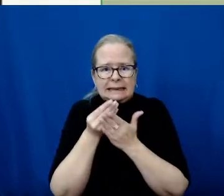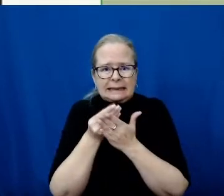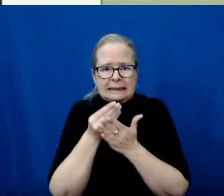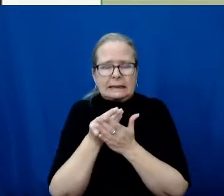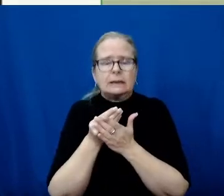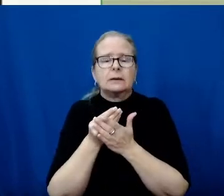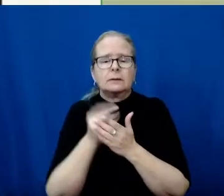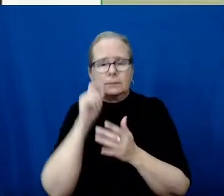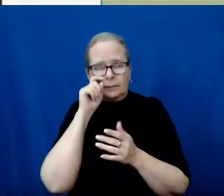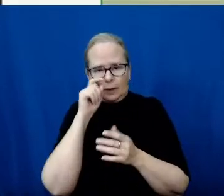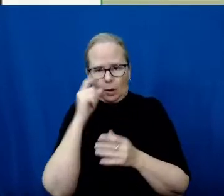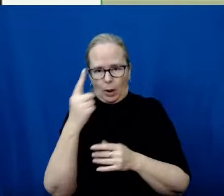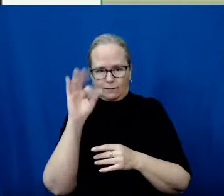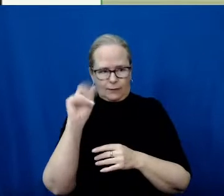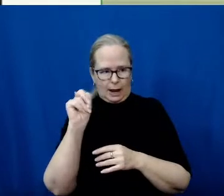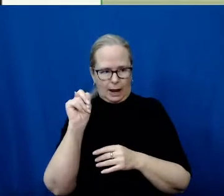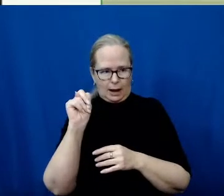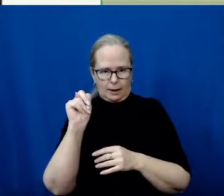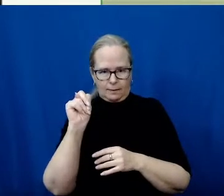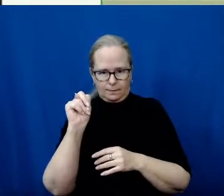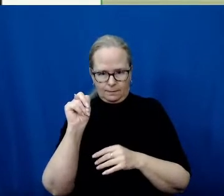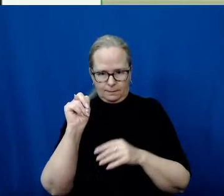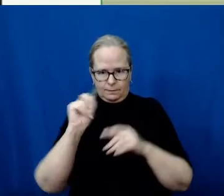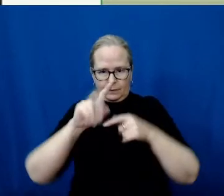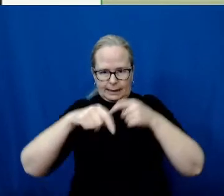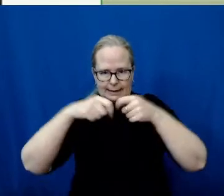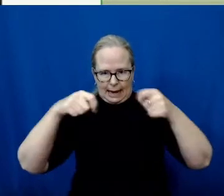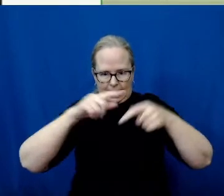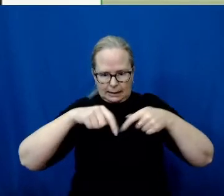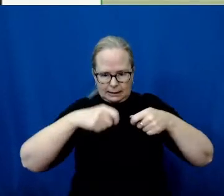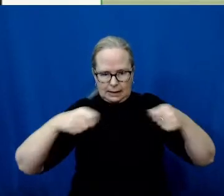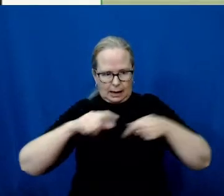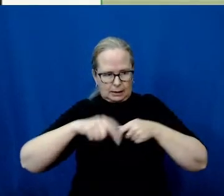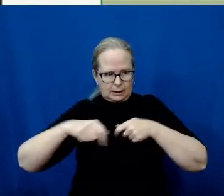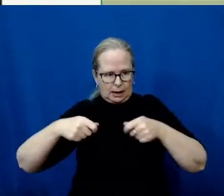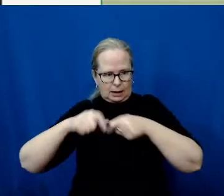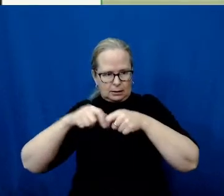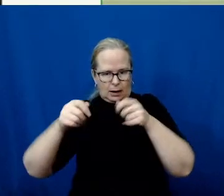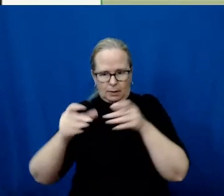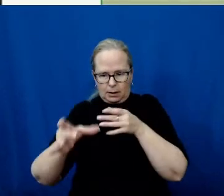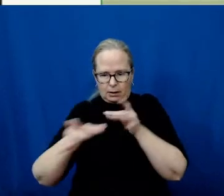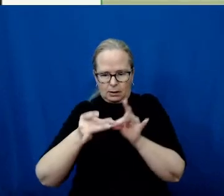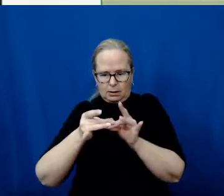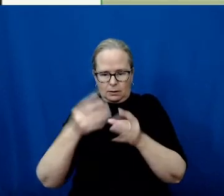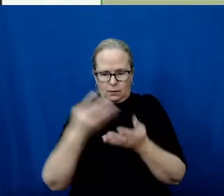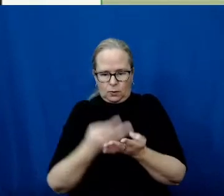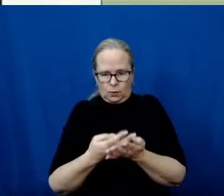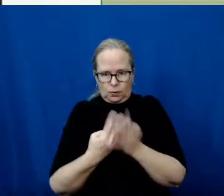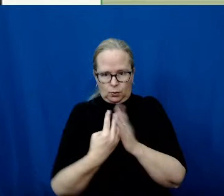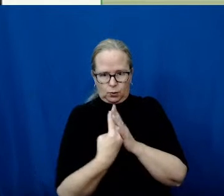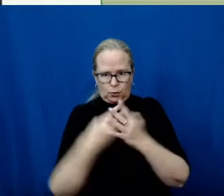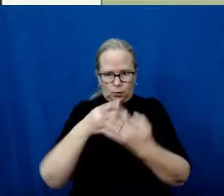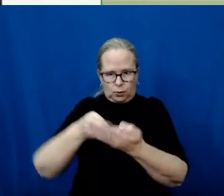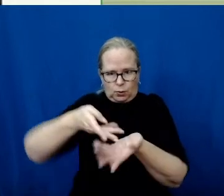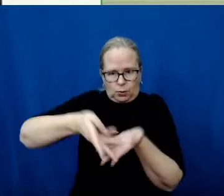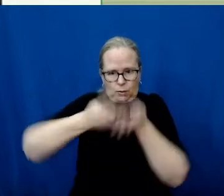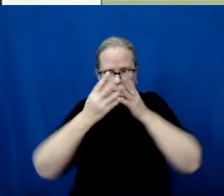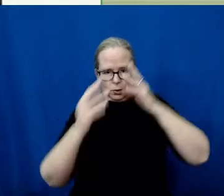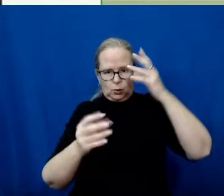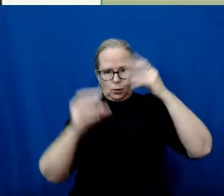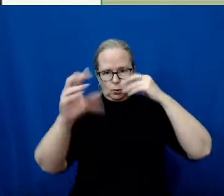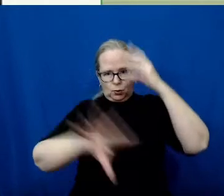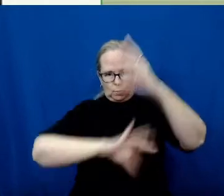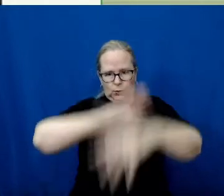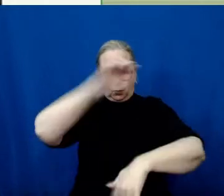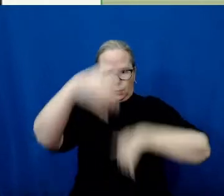tape it, whatever it is, just put the fan behind it, and that will get you at least some filtration in the space. It's not the best,